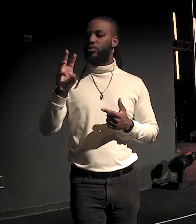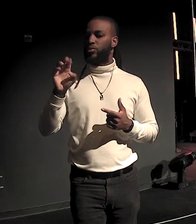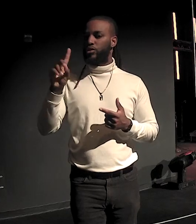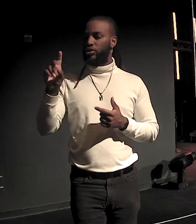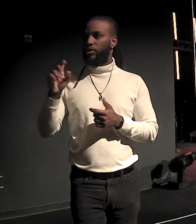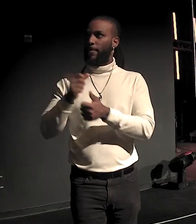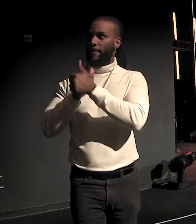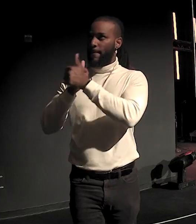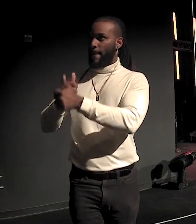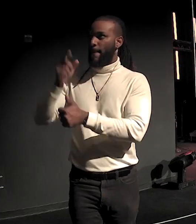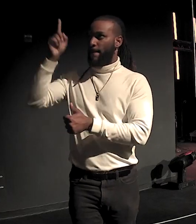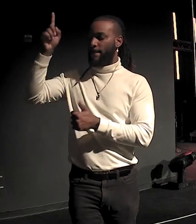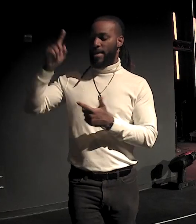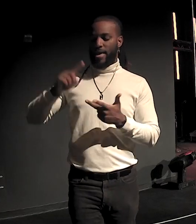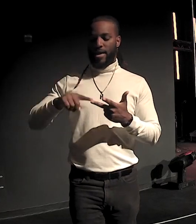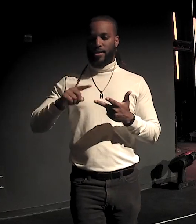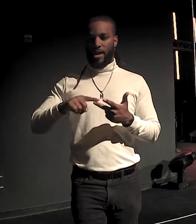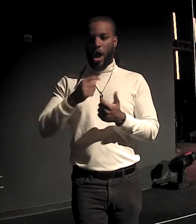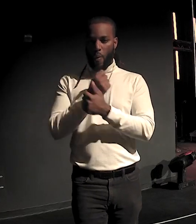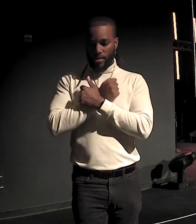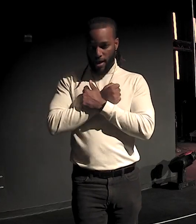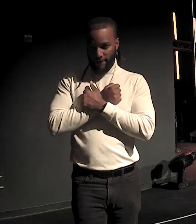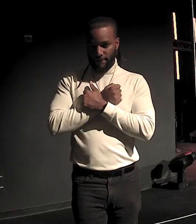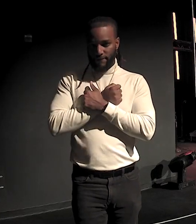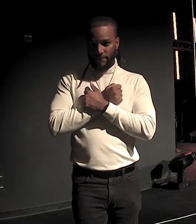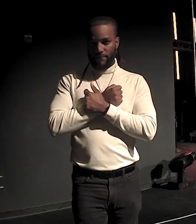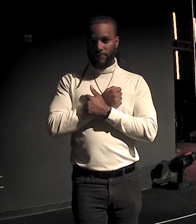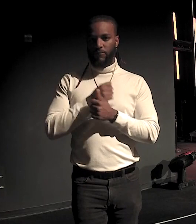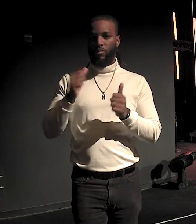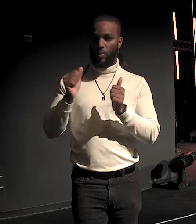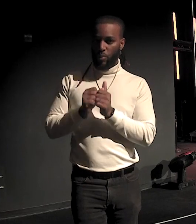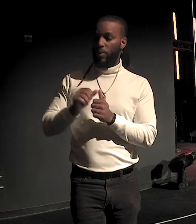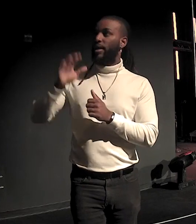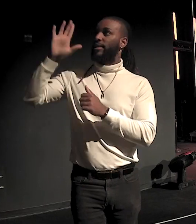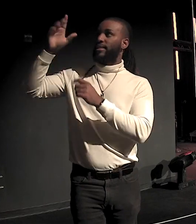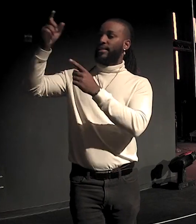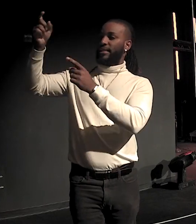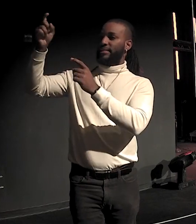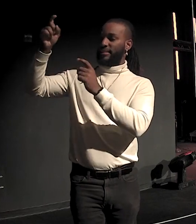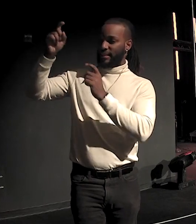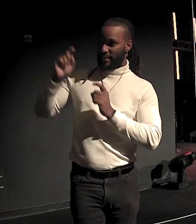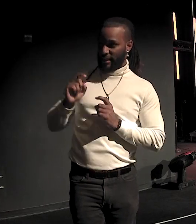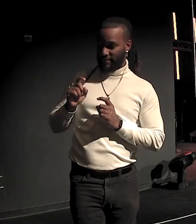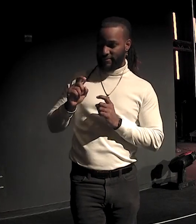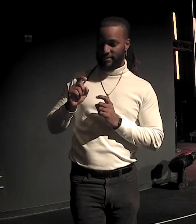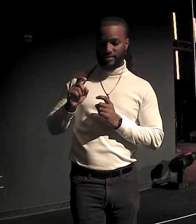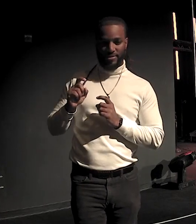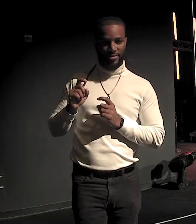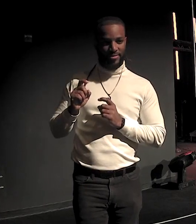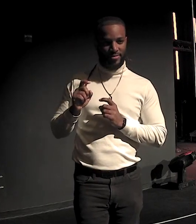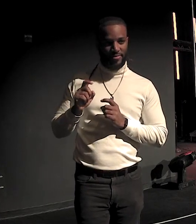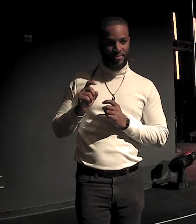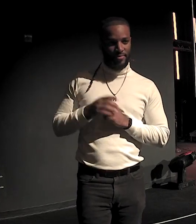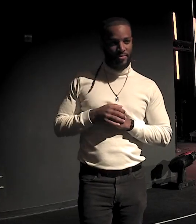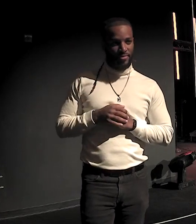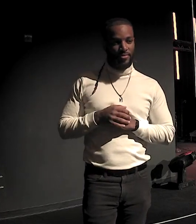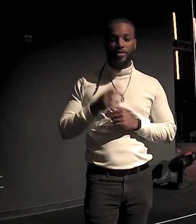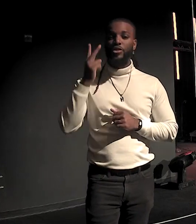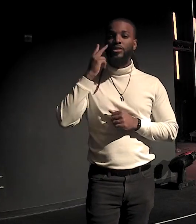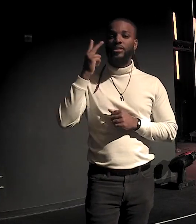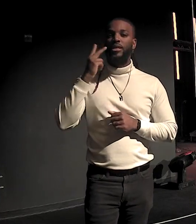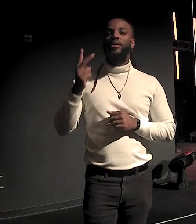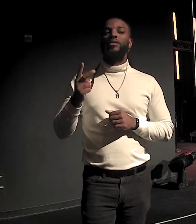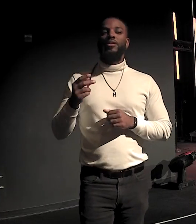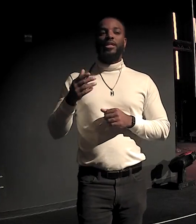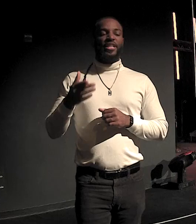our love with the gifts, resources, and opportunities that he's given to us. You see, there